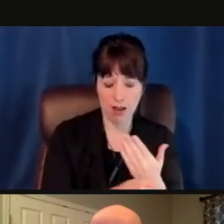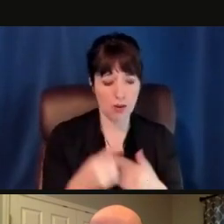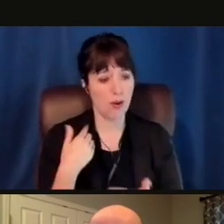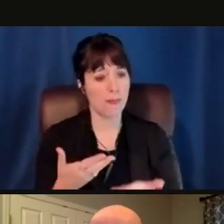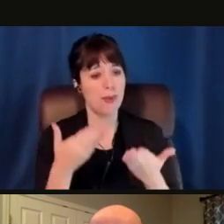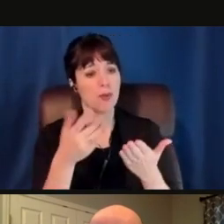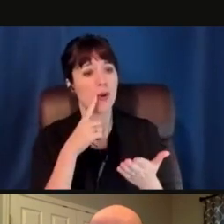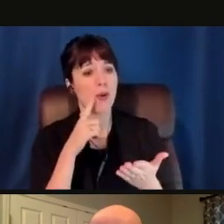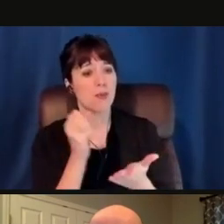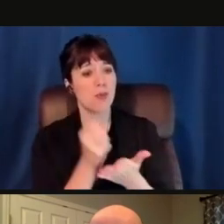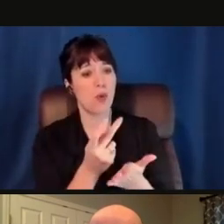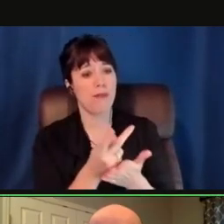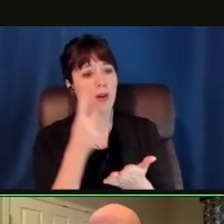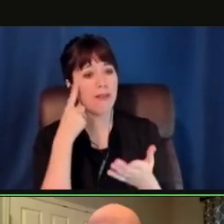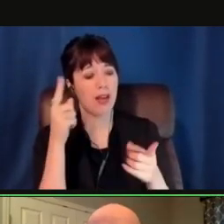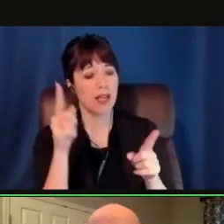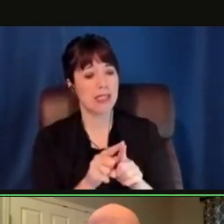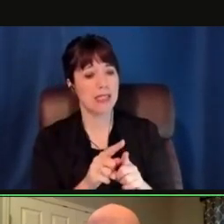consent calendar.